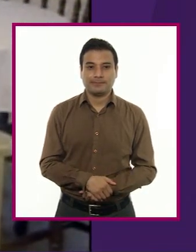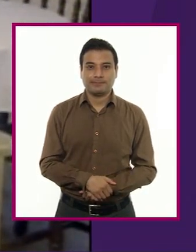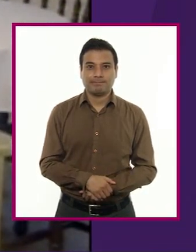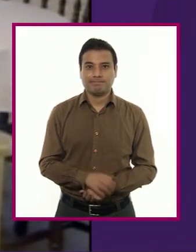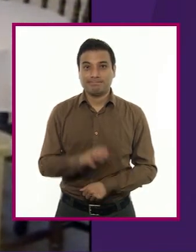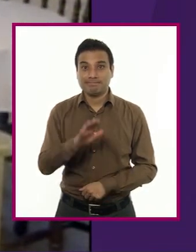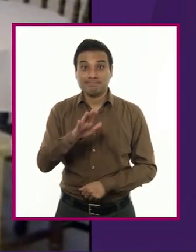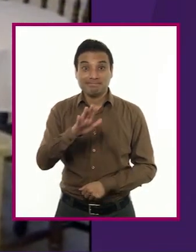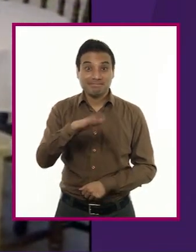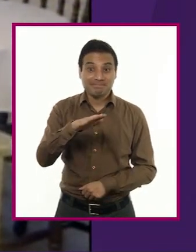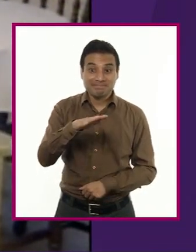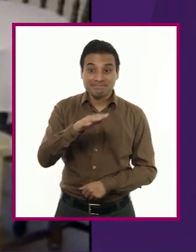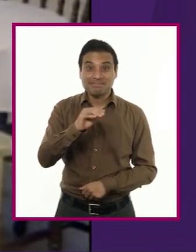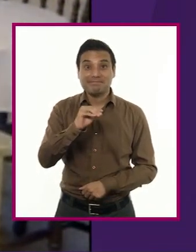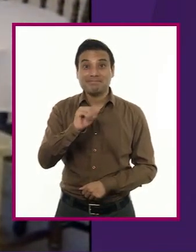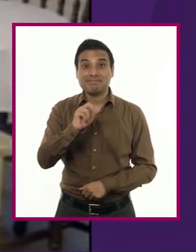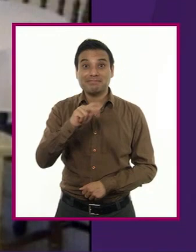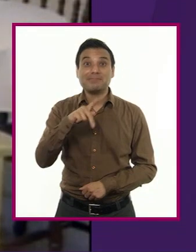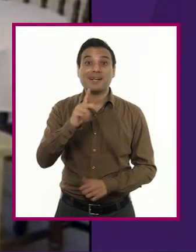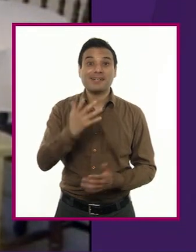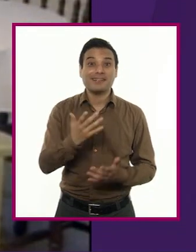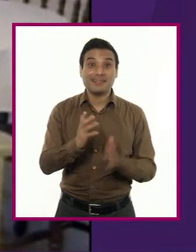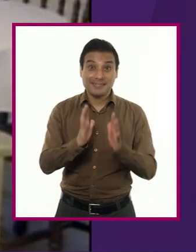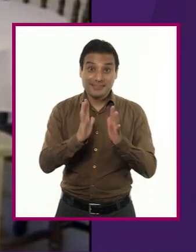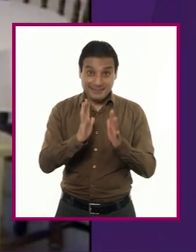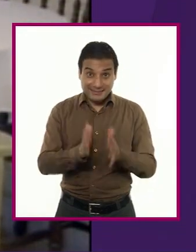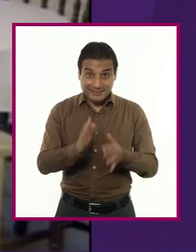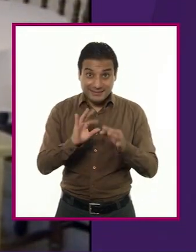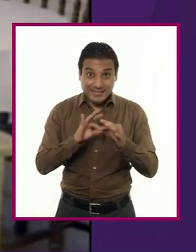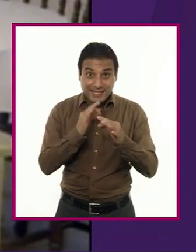Hey, Mark. Are you ready?